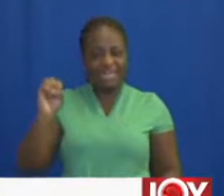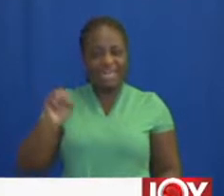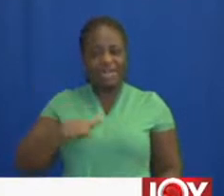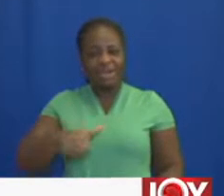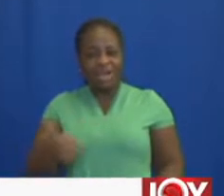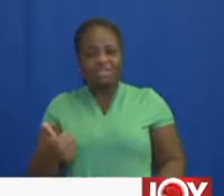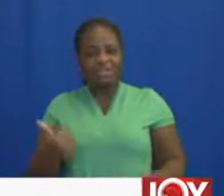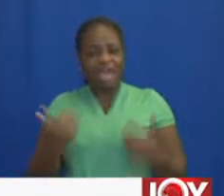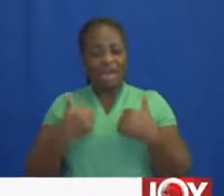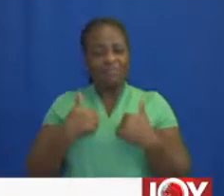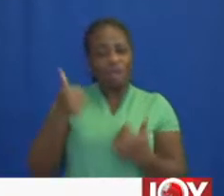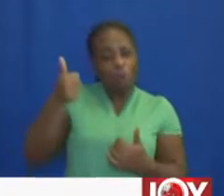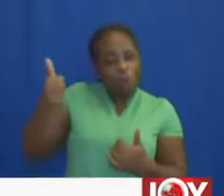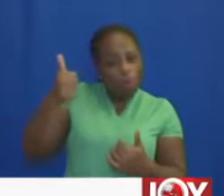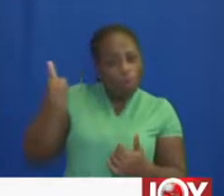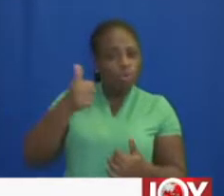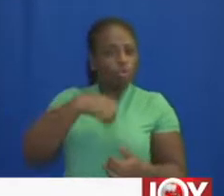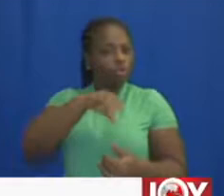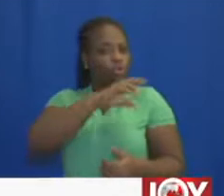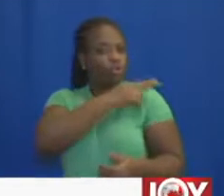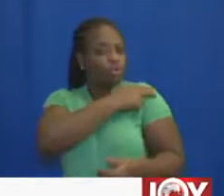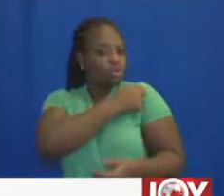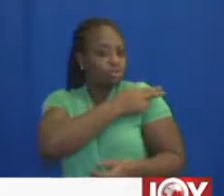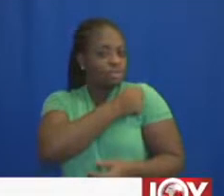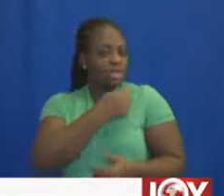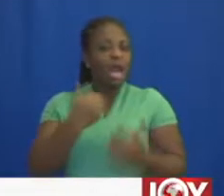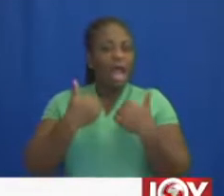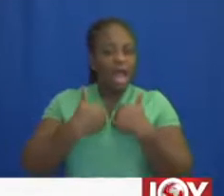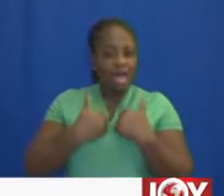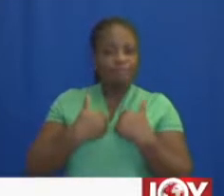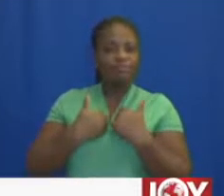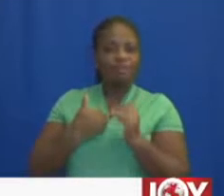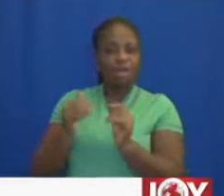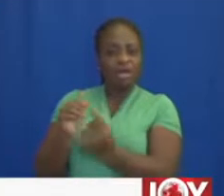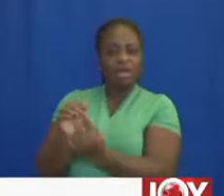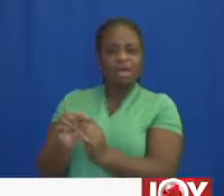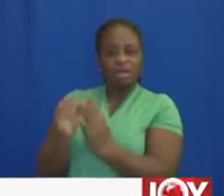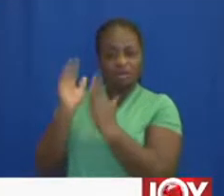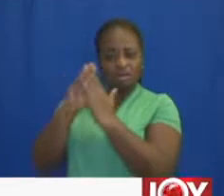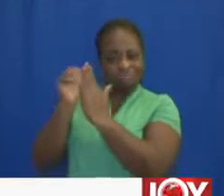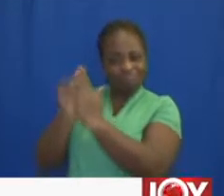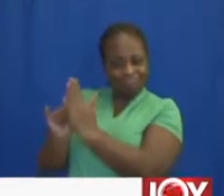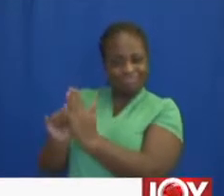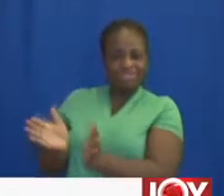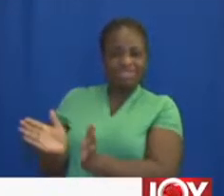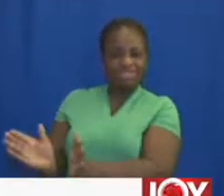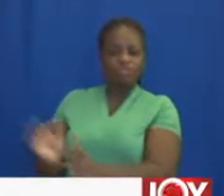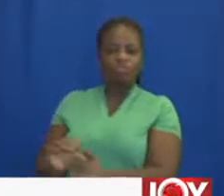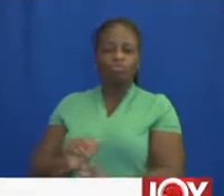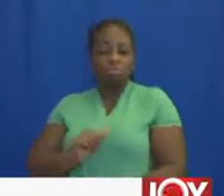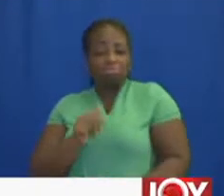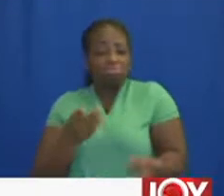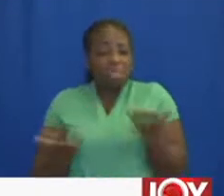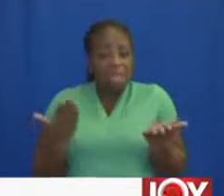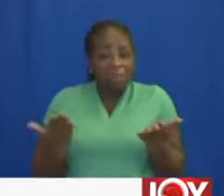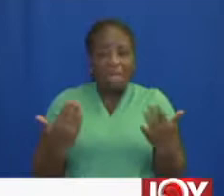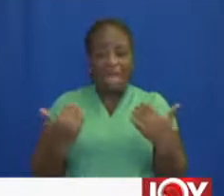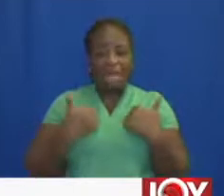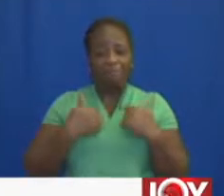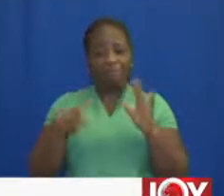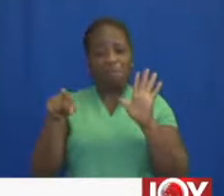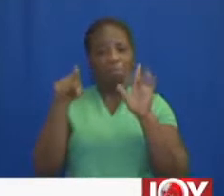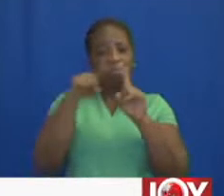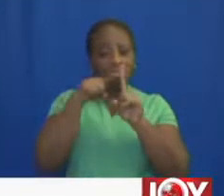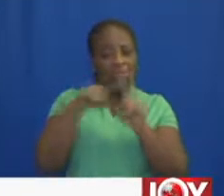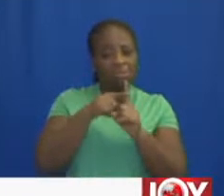and clinics will have isolation centers to deal with any positive cases. All other